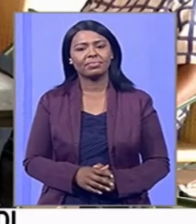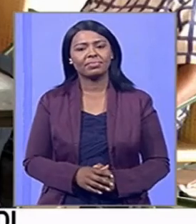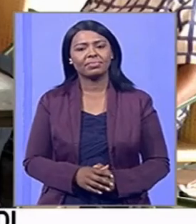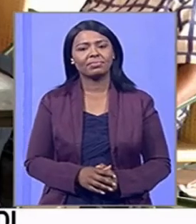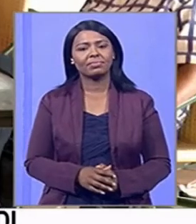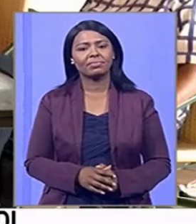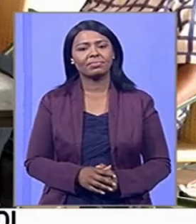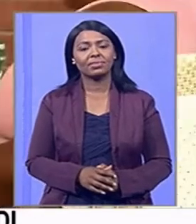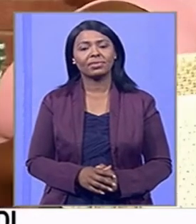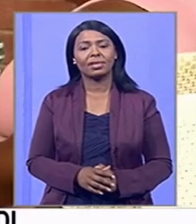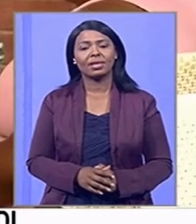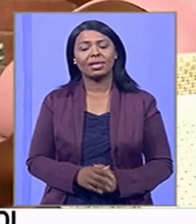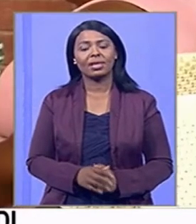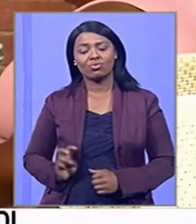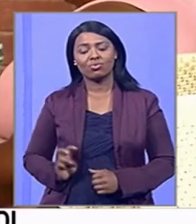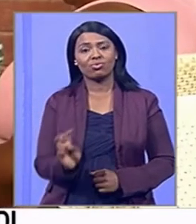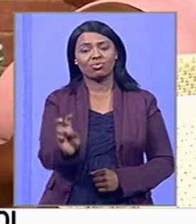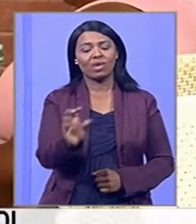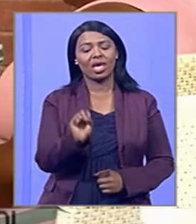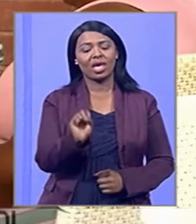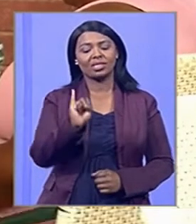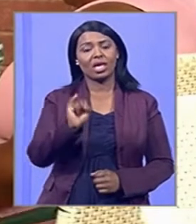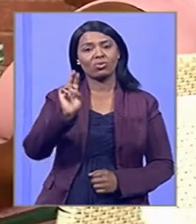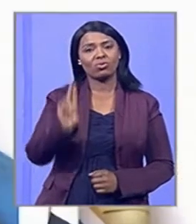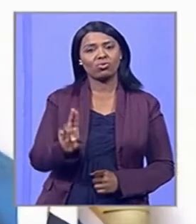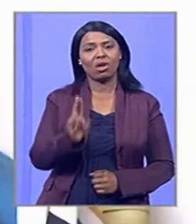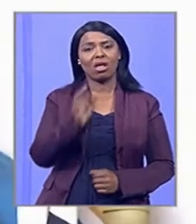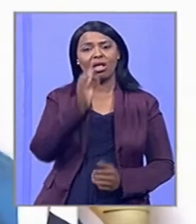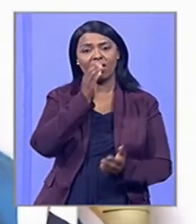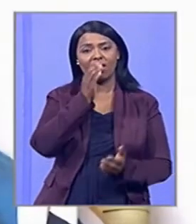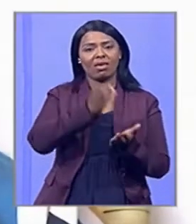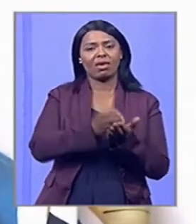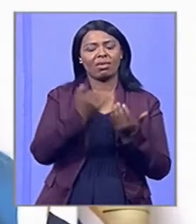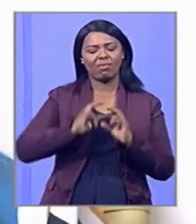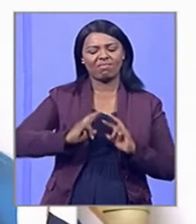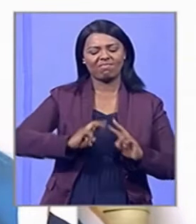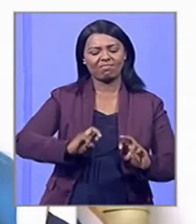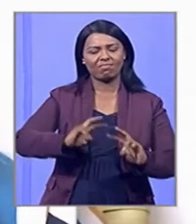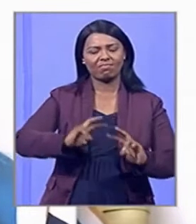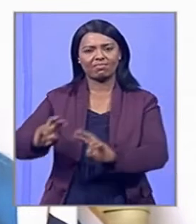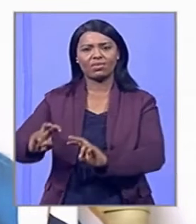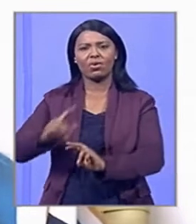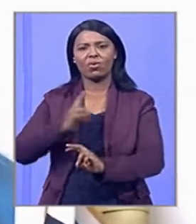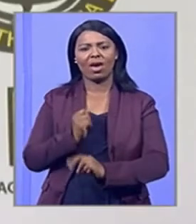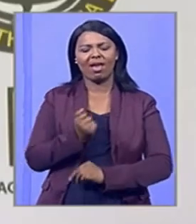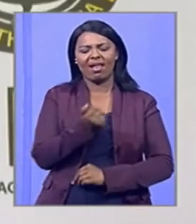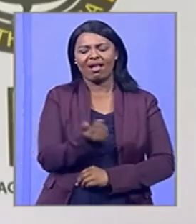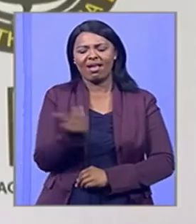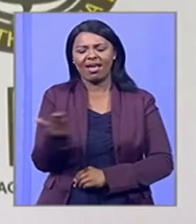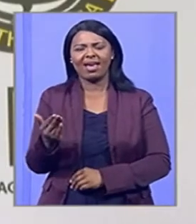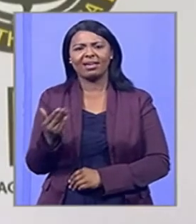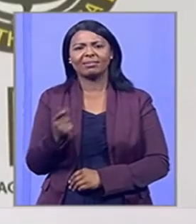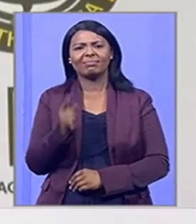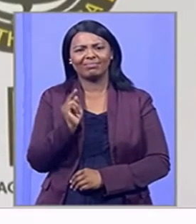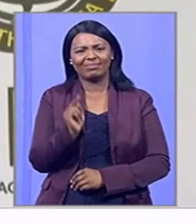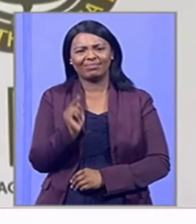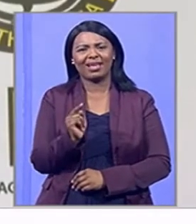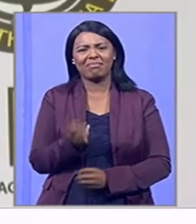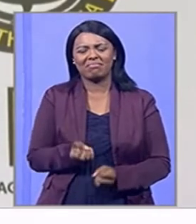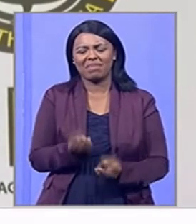ba Special Investigating Unit kana SIU ba ka ya fa dipatlisiso tsa magato a go abiwa ga dithendara ka tsela e seng maleba go ntse